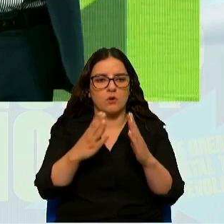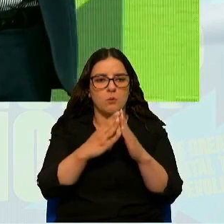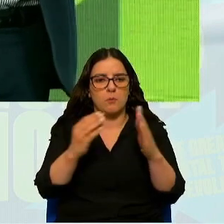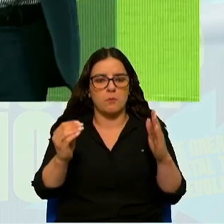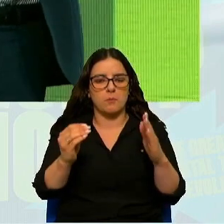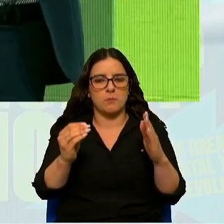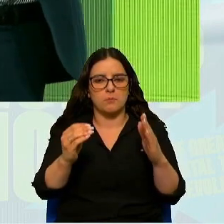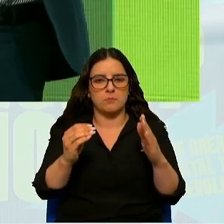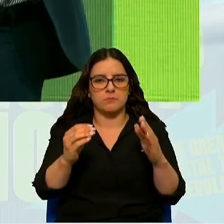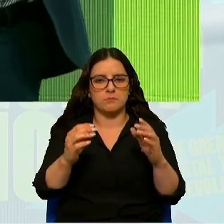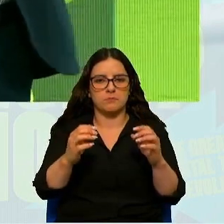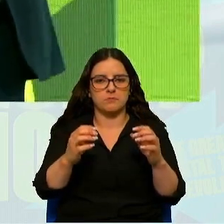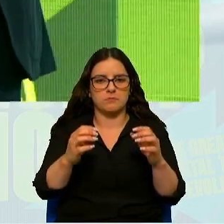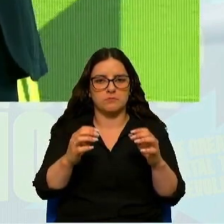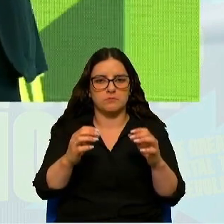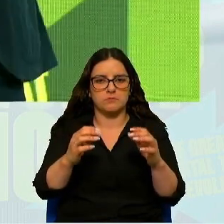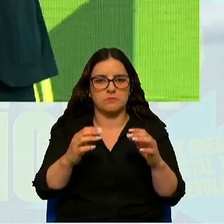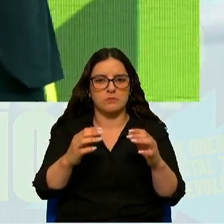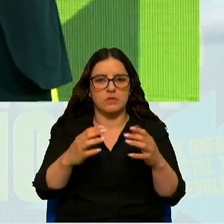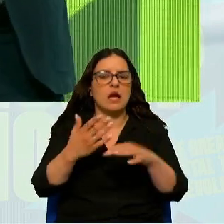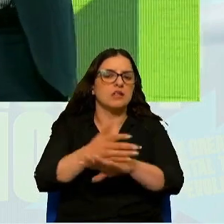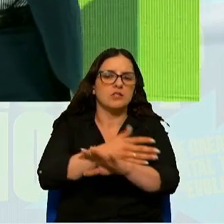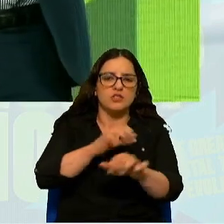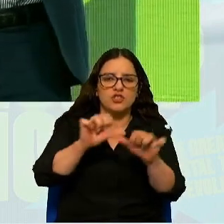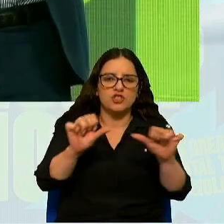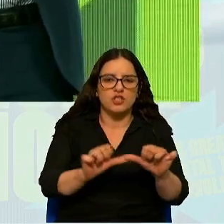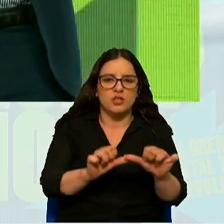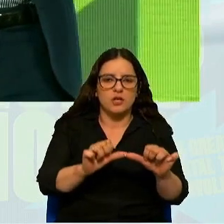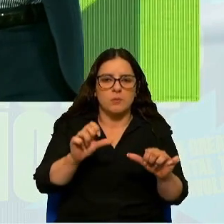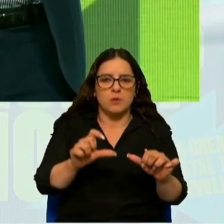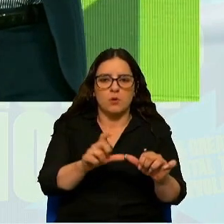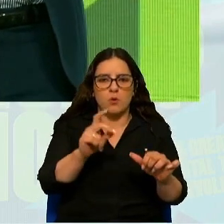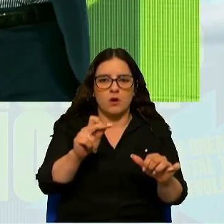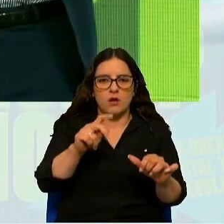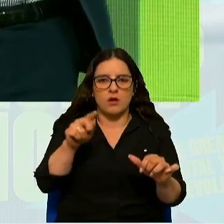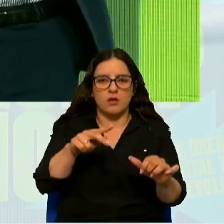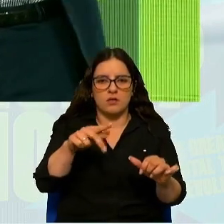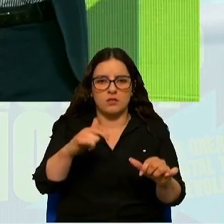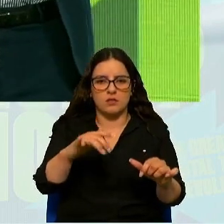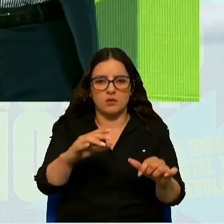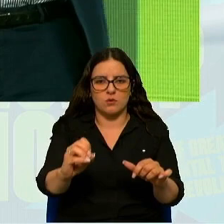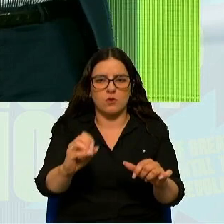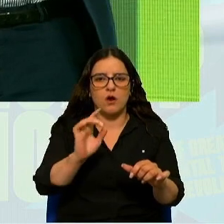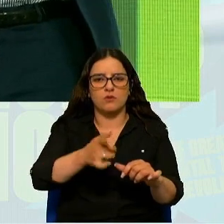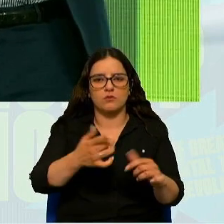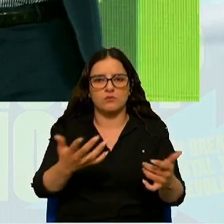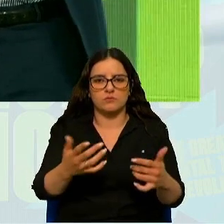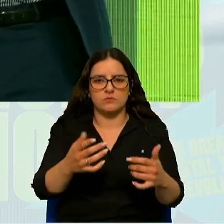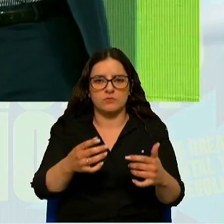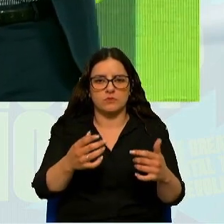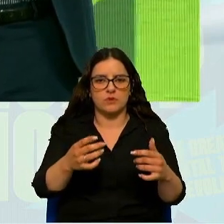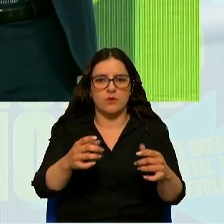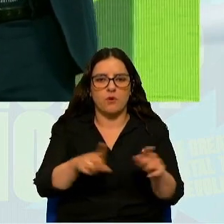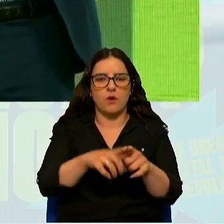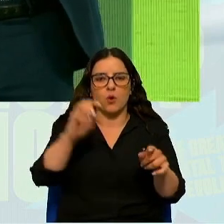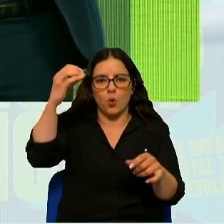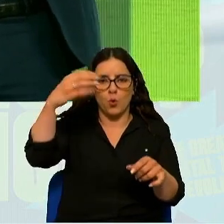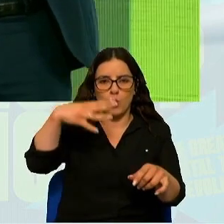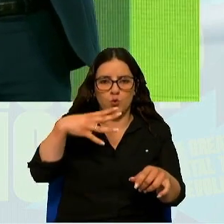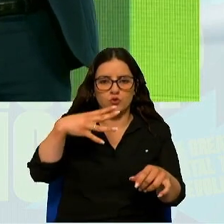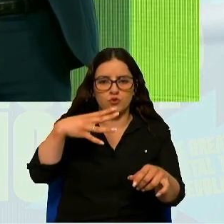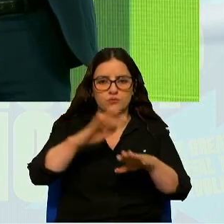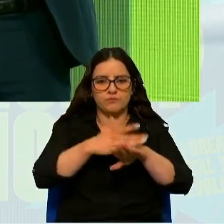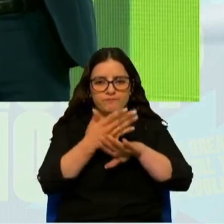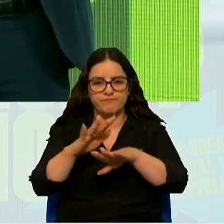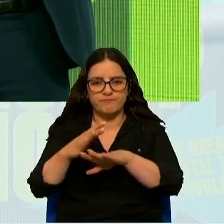about non-cloning. What are quantic systems? Picking up on the light impulse, we will break it